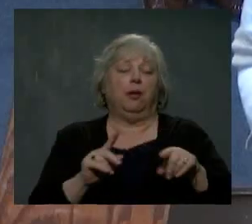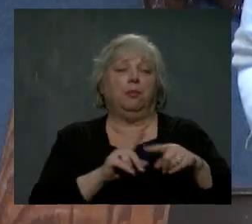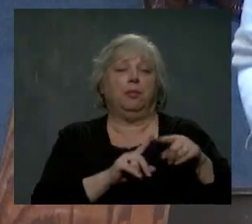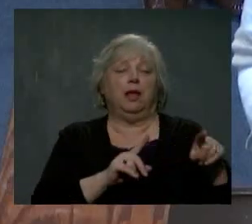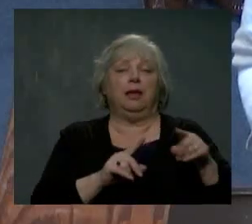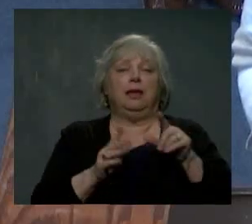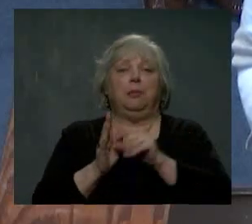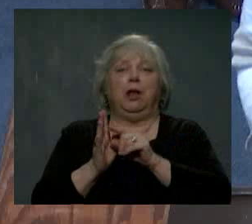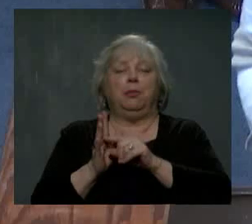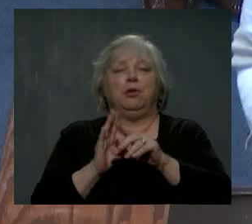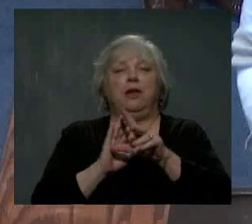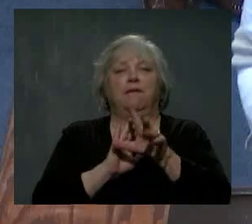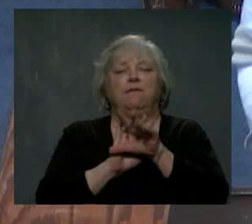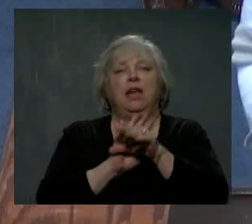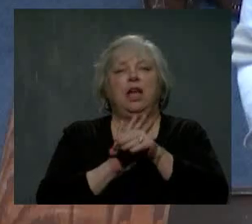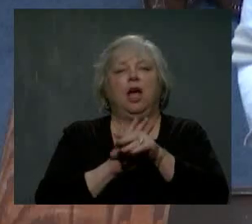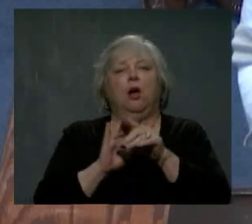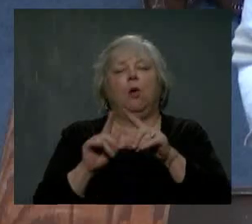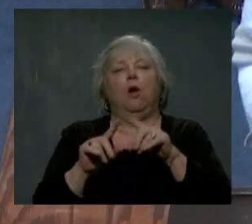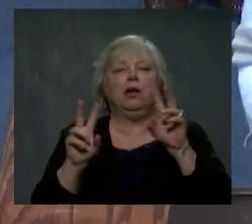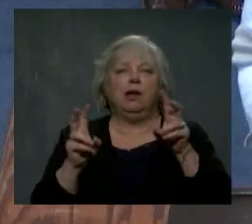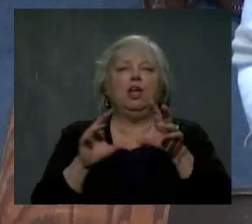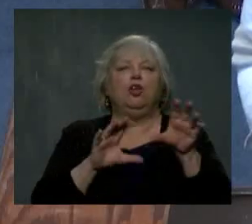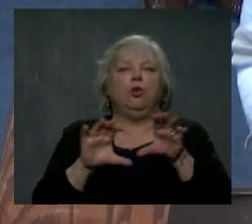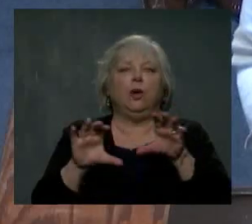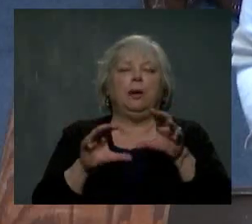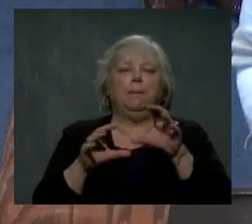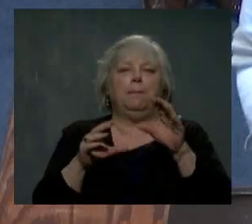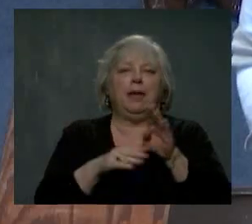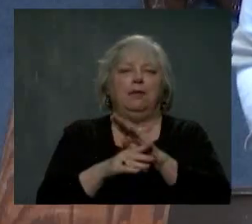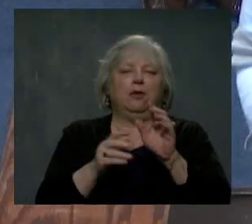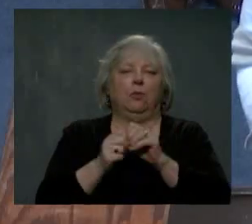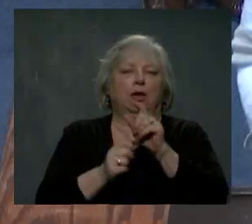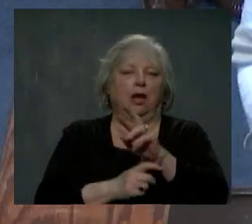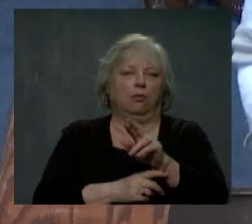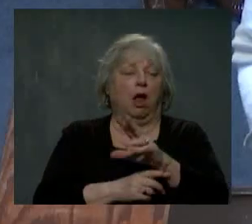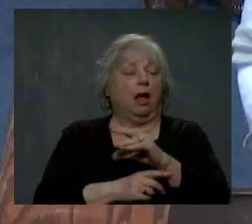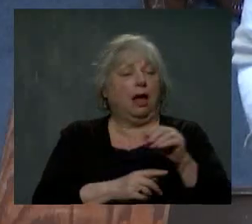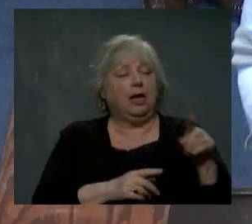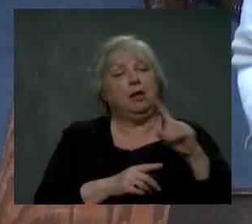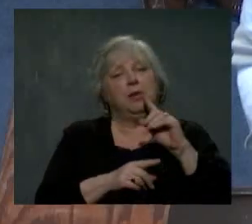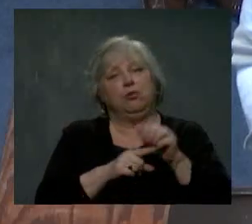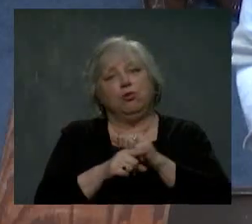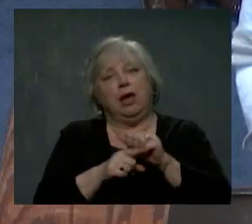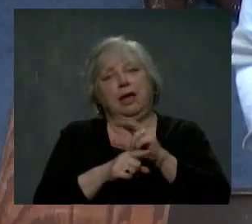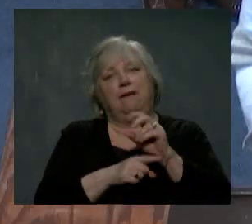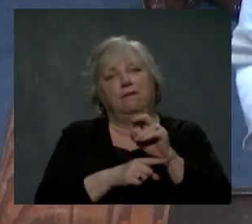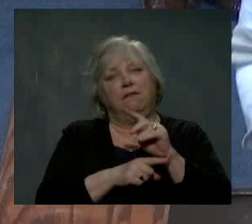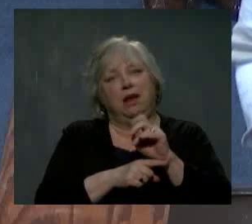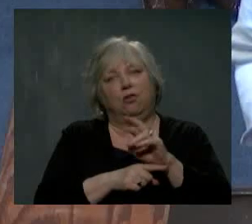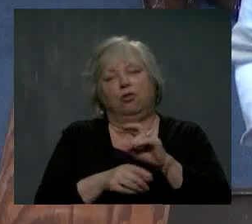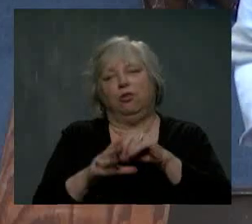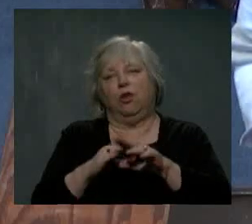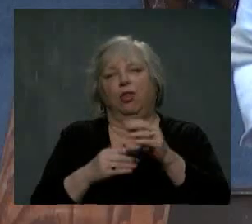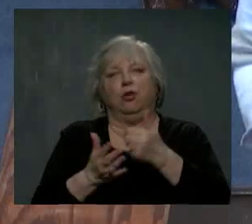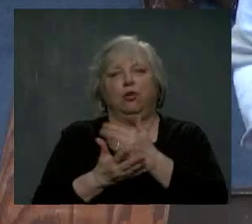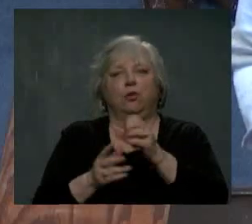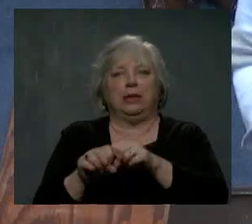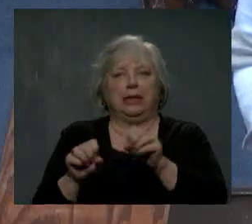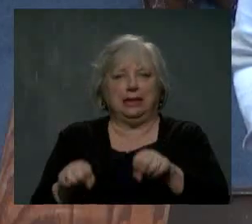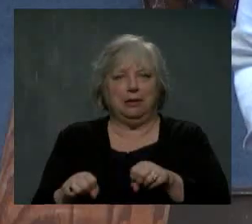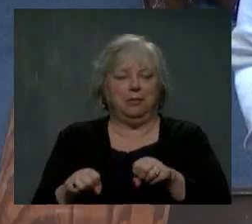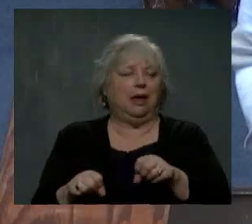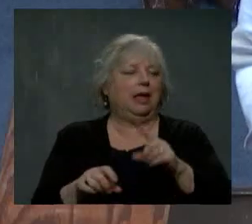doing business with the city of Little Rock and has been performing training to vendors and city departments on the new system. It's this type